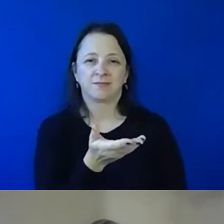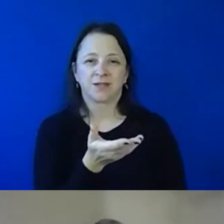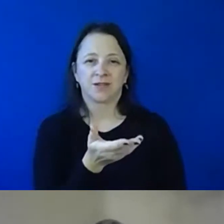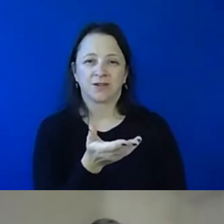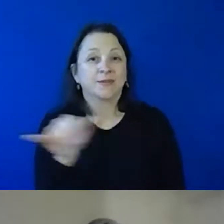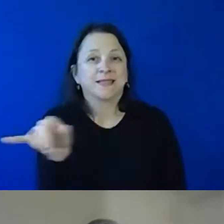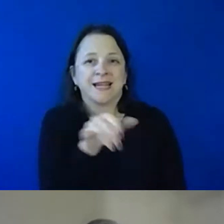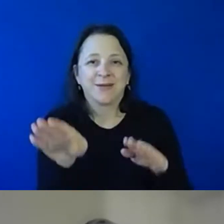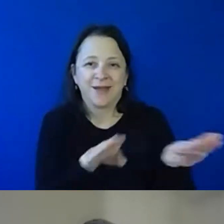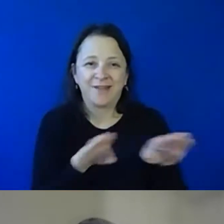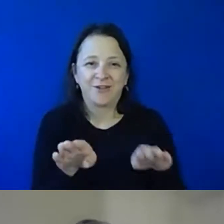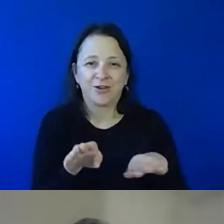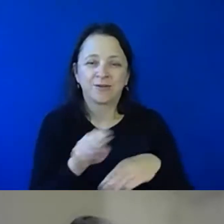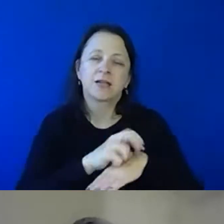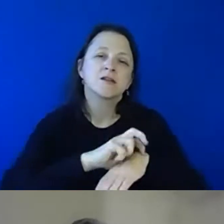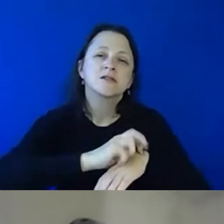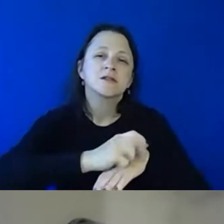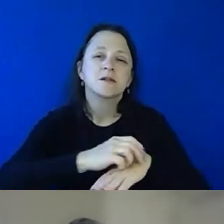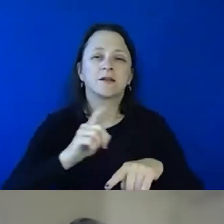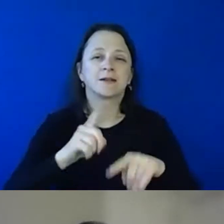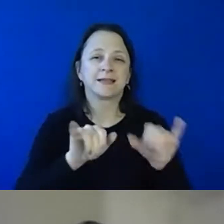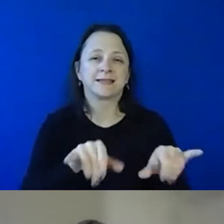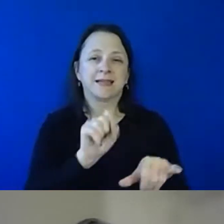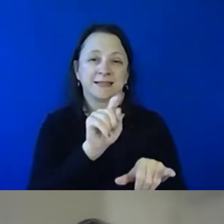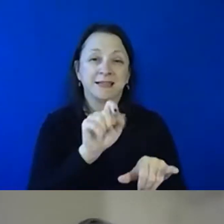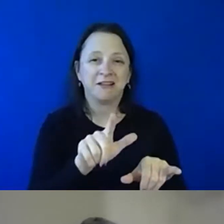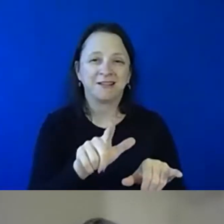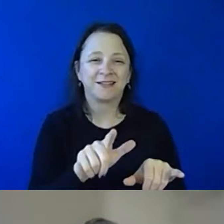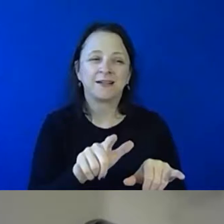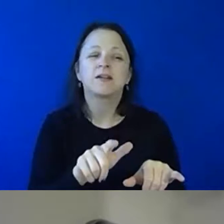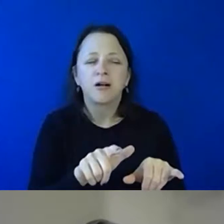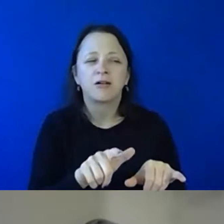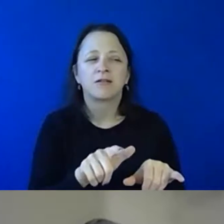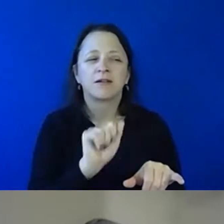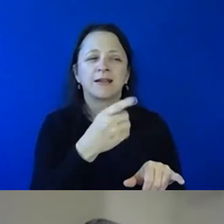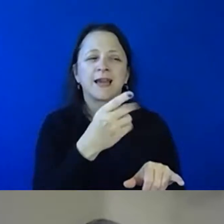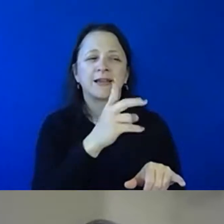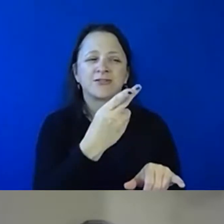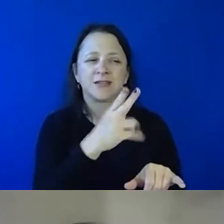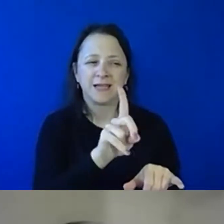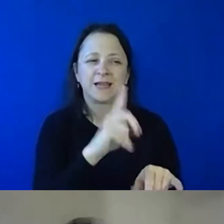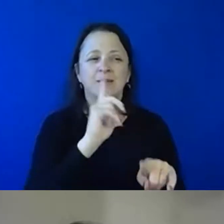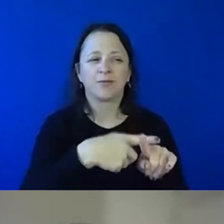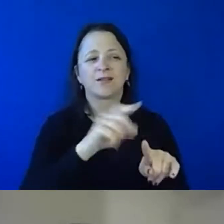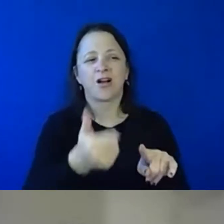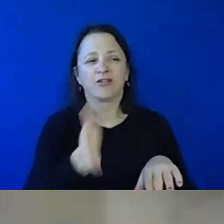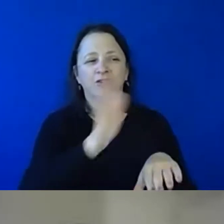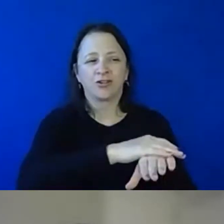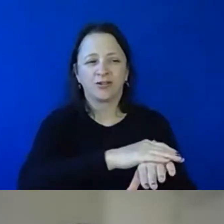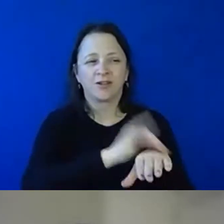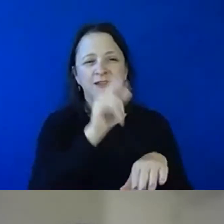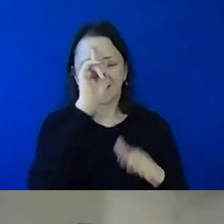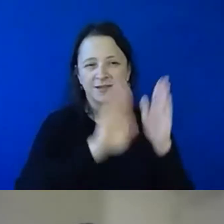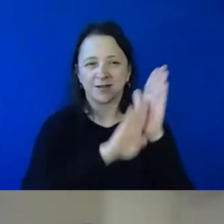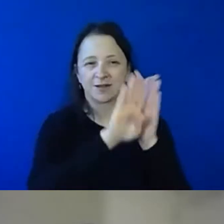climbing on the exam table, I think you'd know there's something probably more than ADHD that's a problem, because it's developmentally going